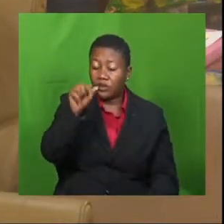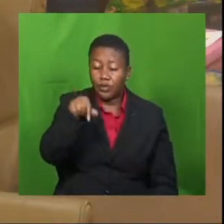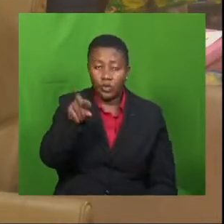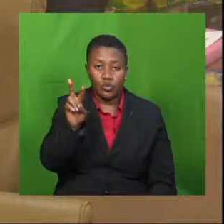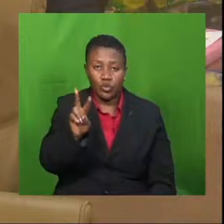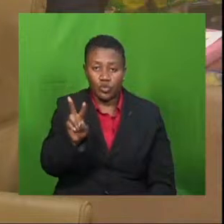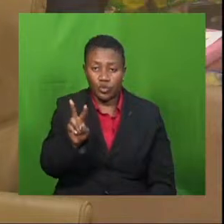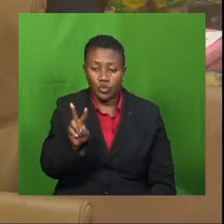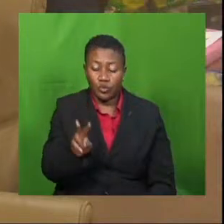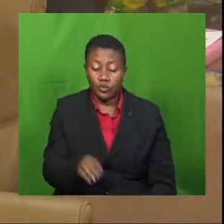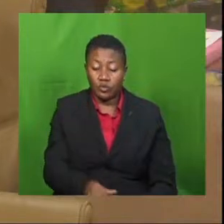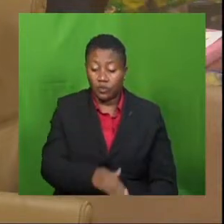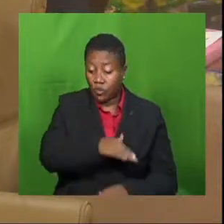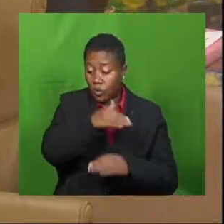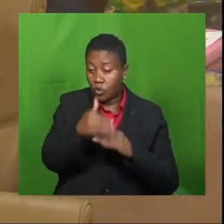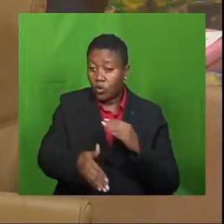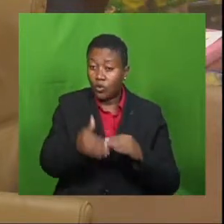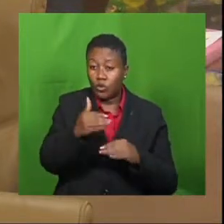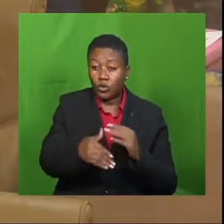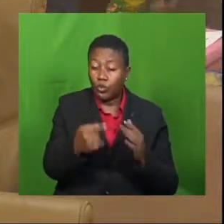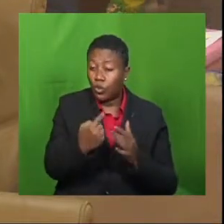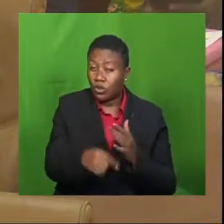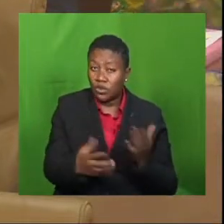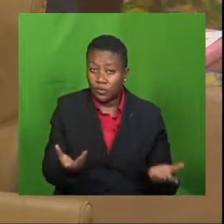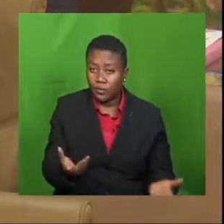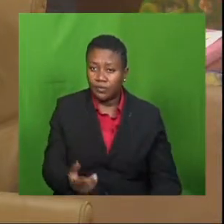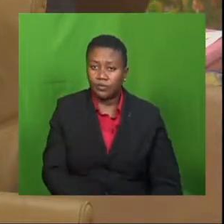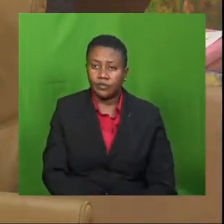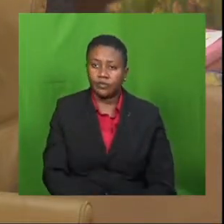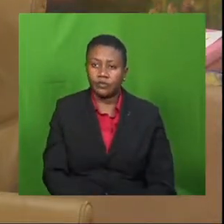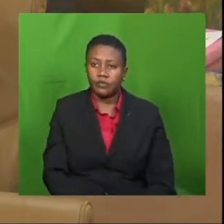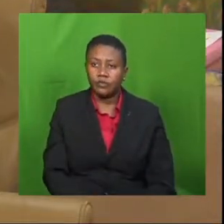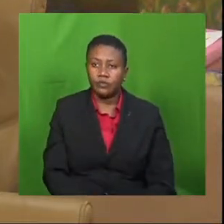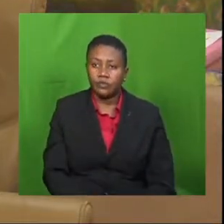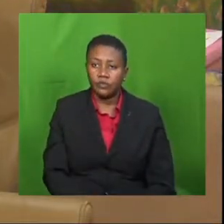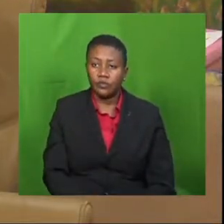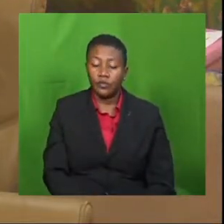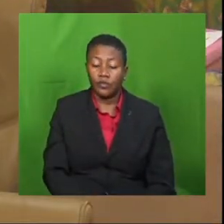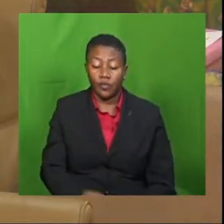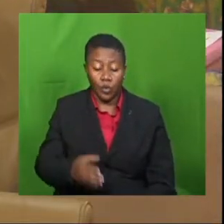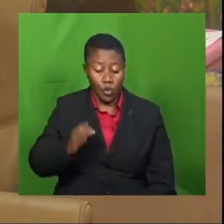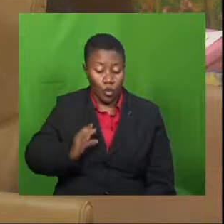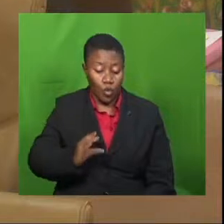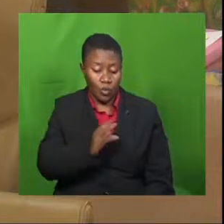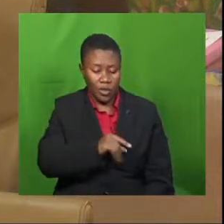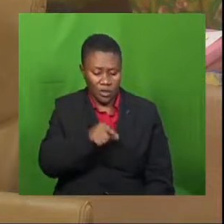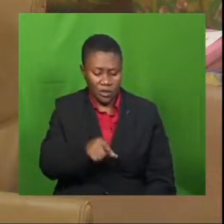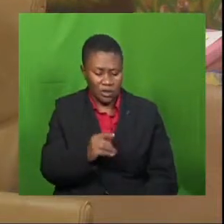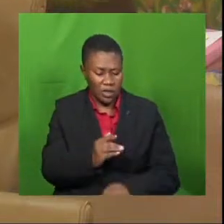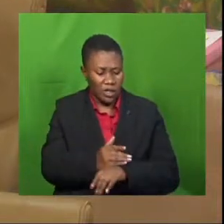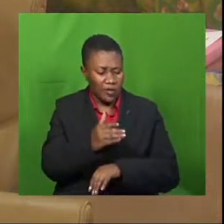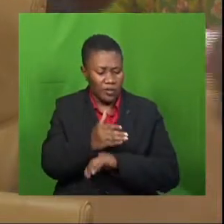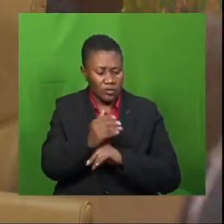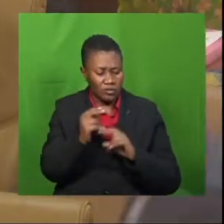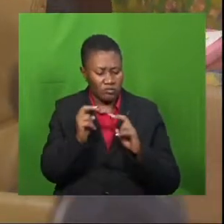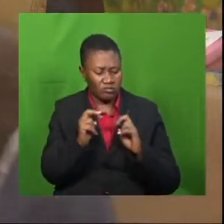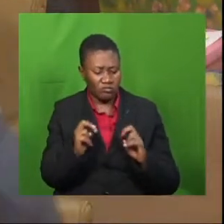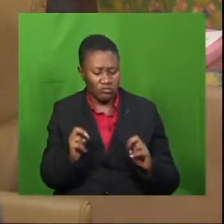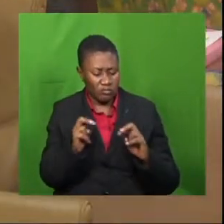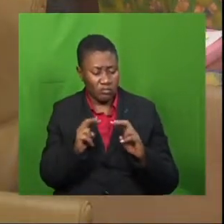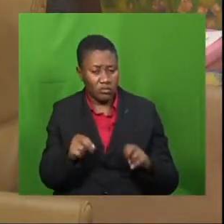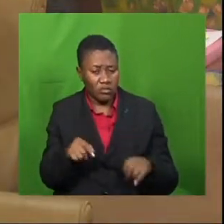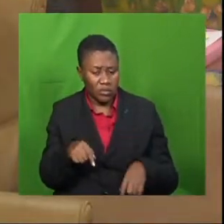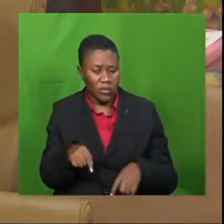In conclusion, therefore, Mr. Speaker, the committee, after a careful examination of the agreement, is